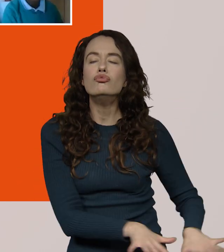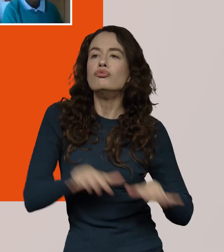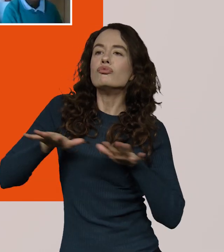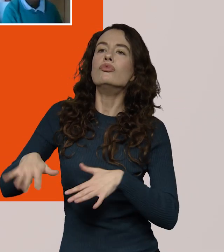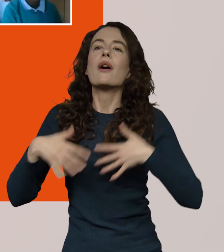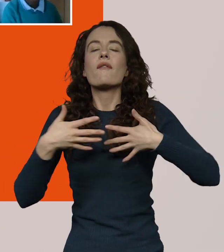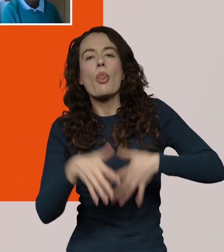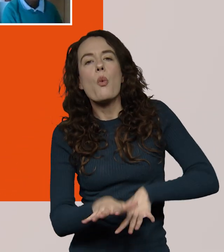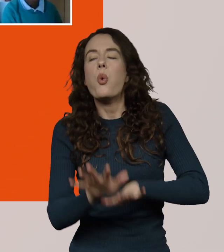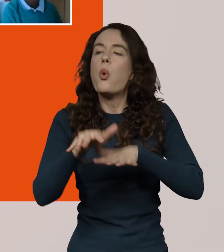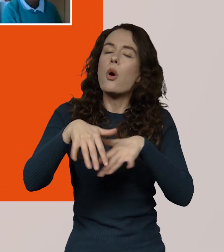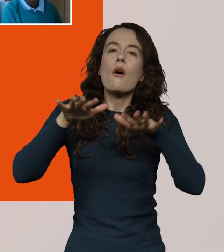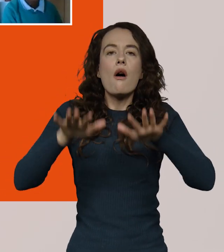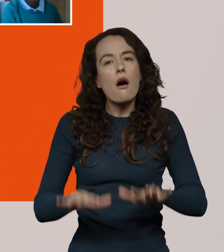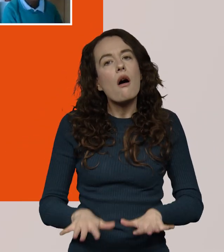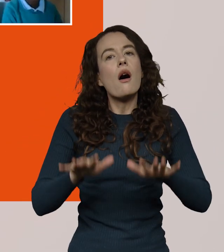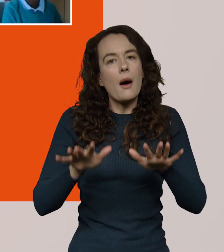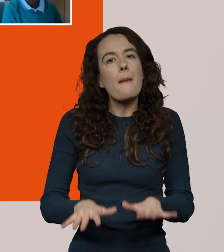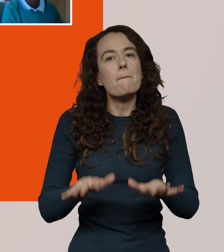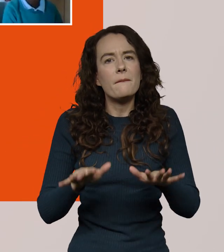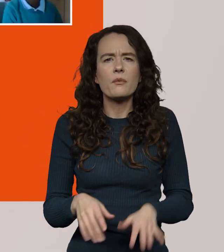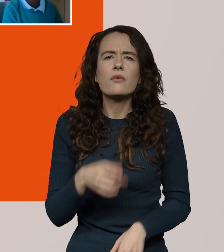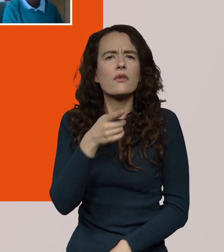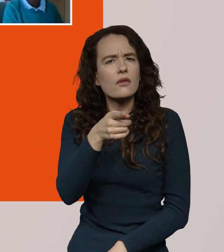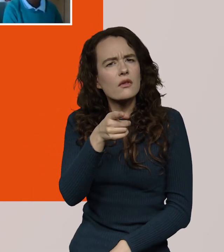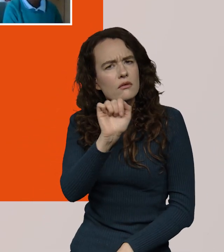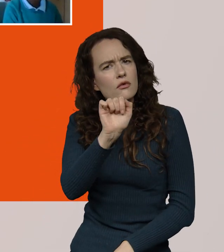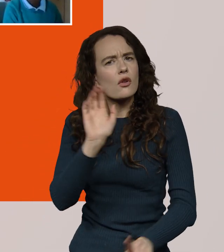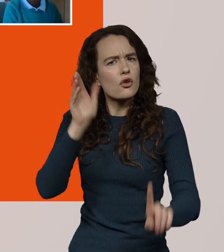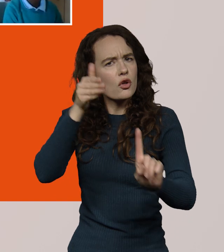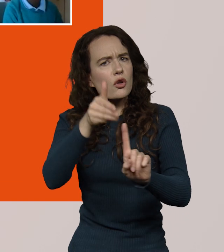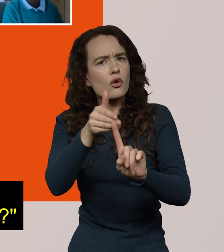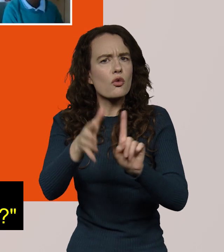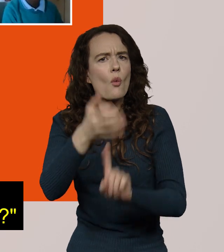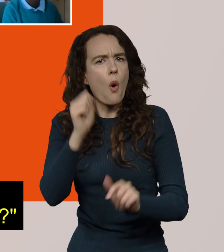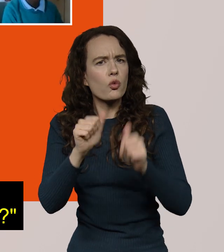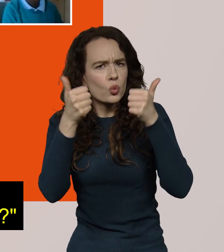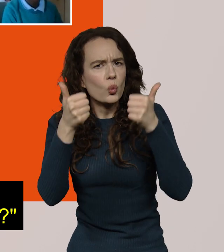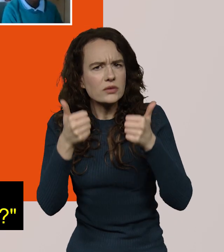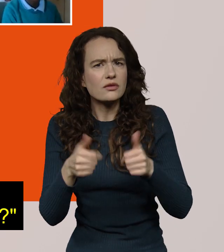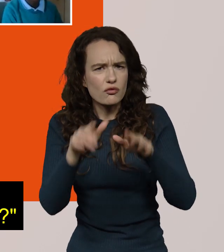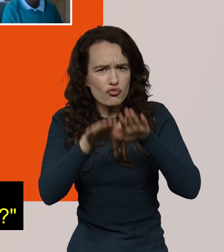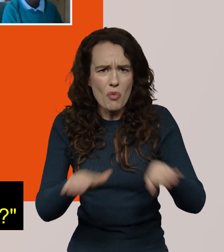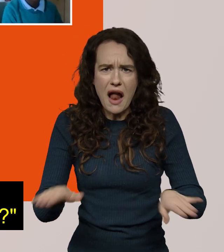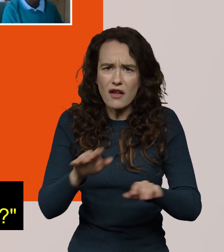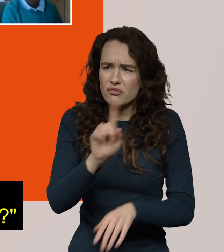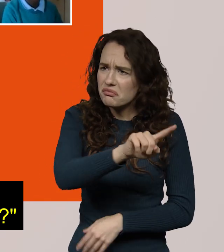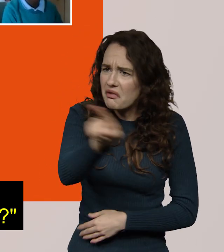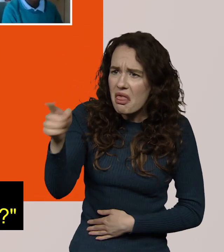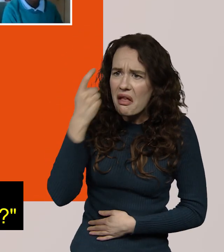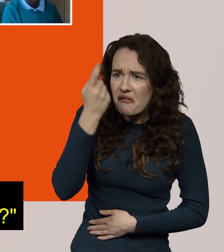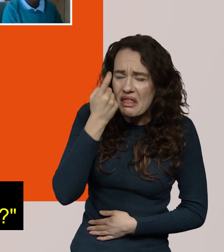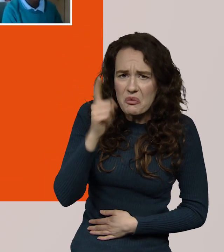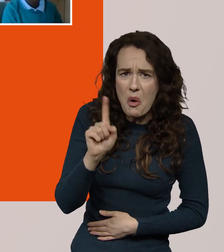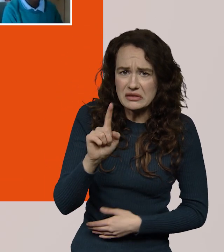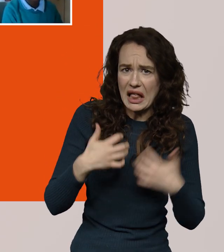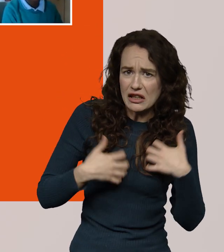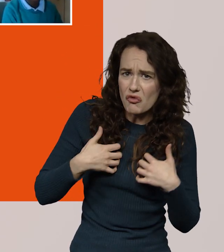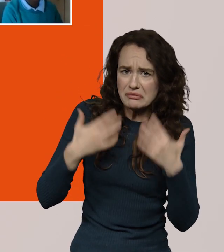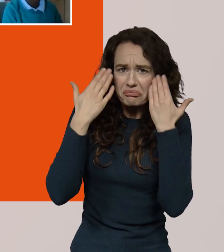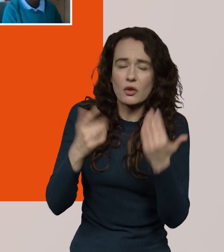one should have in themselves. Now I'm wondering whether Suleiman and Shona, whether they can share their stars. What was in